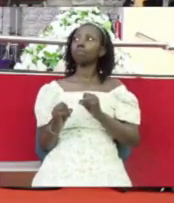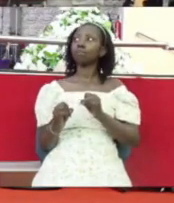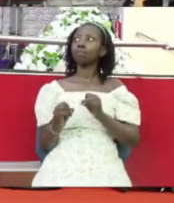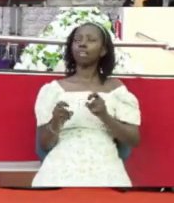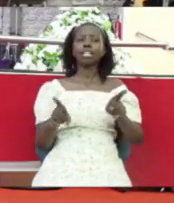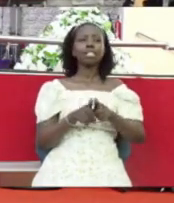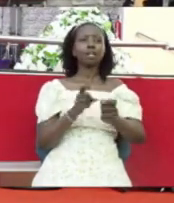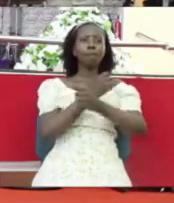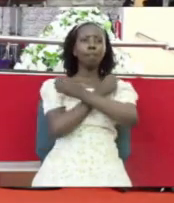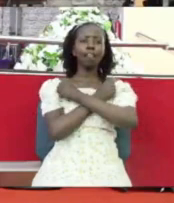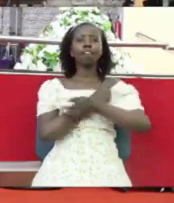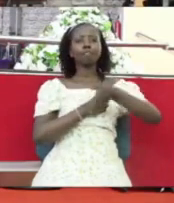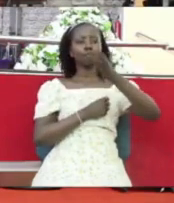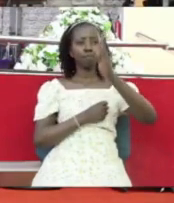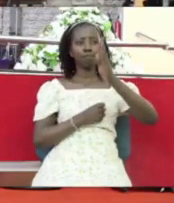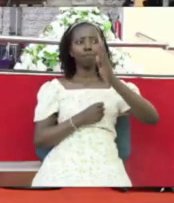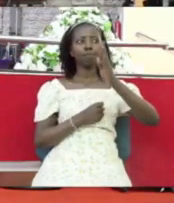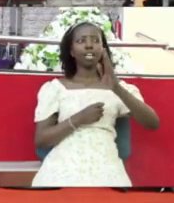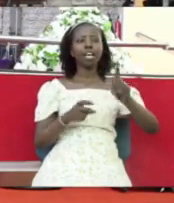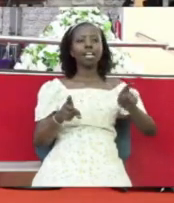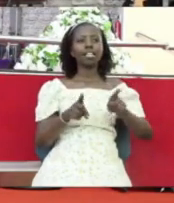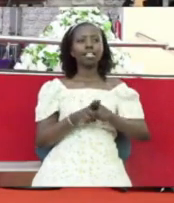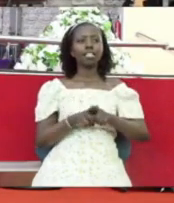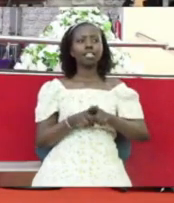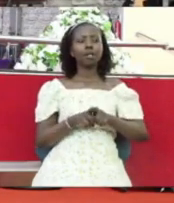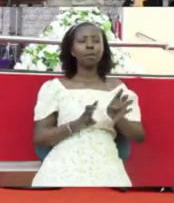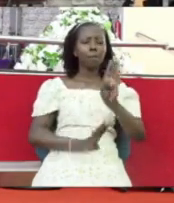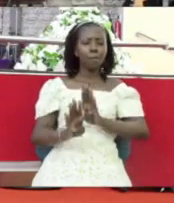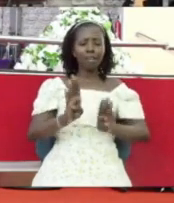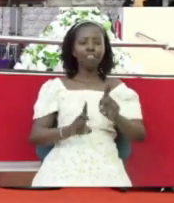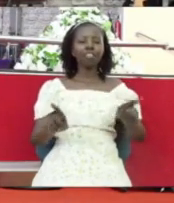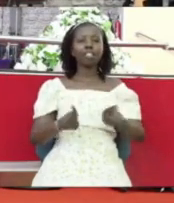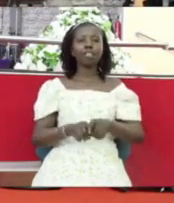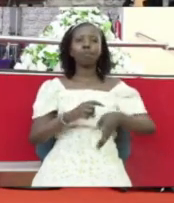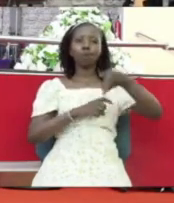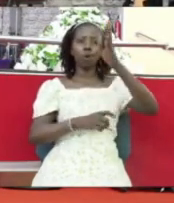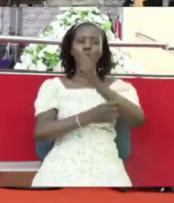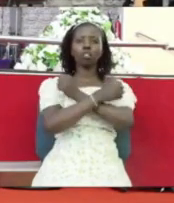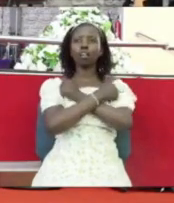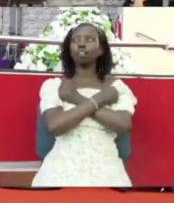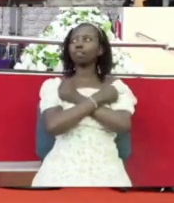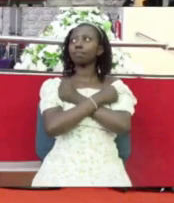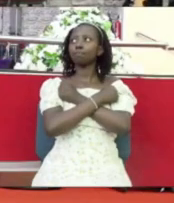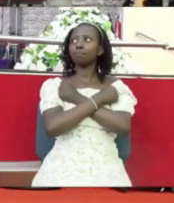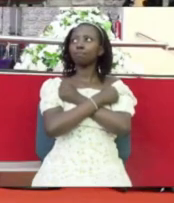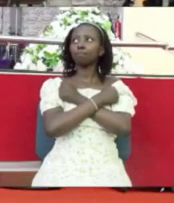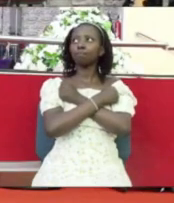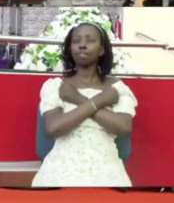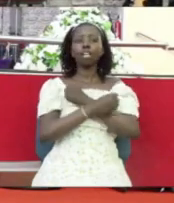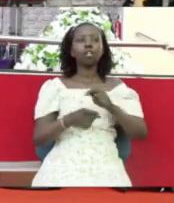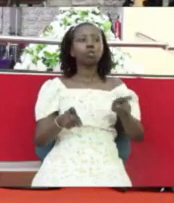loving God, tukipenda Mungu, and exhibiting God's love, na tukiweza kudhihirisha upendo wa Mungu, to believers